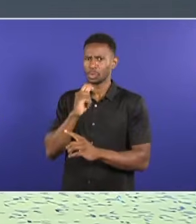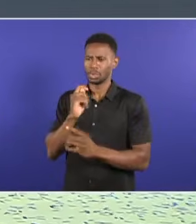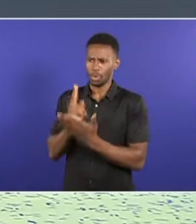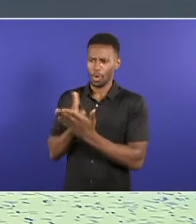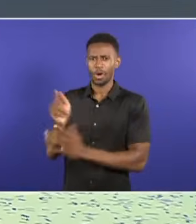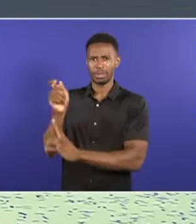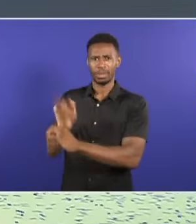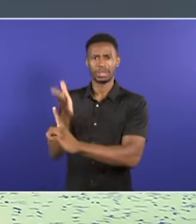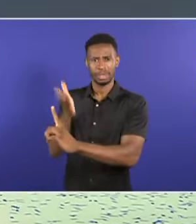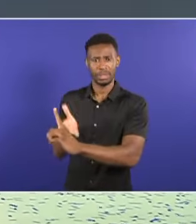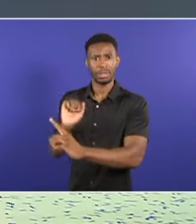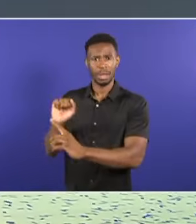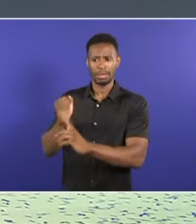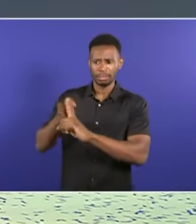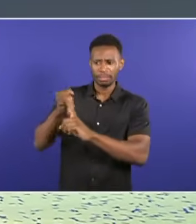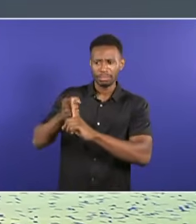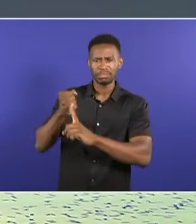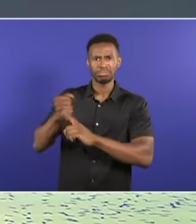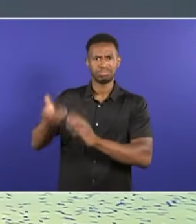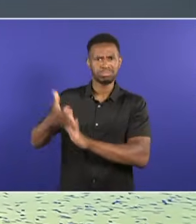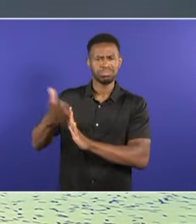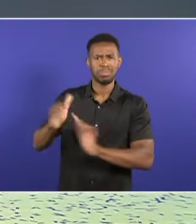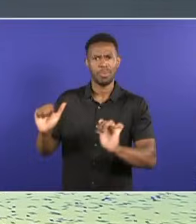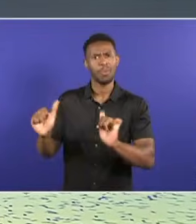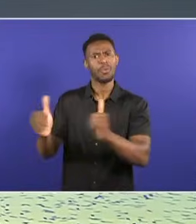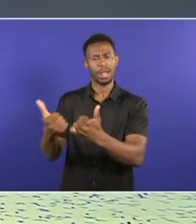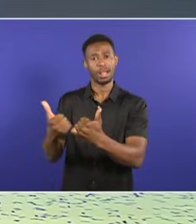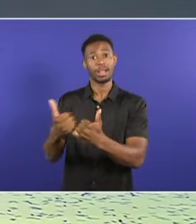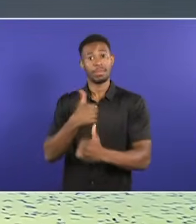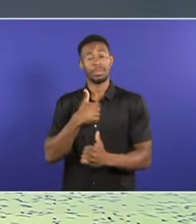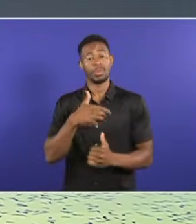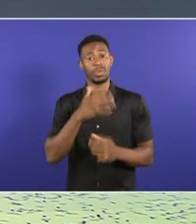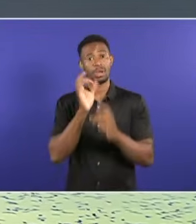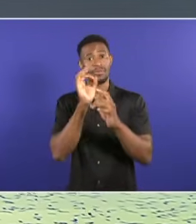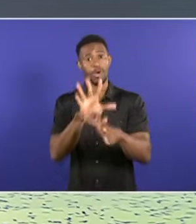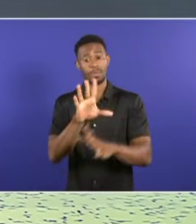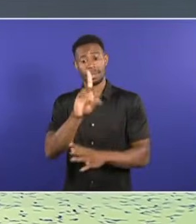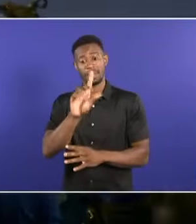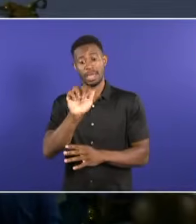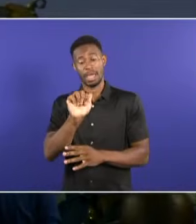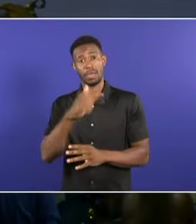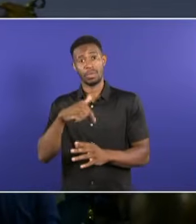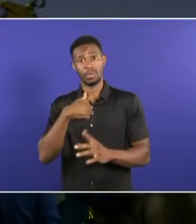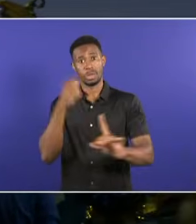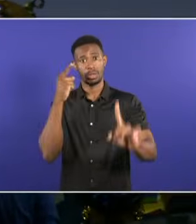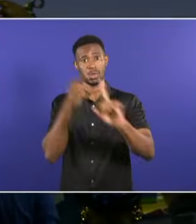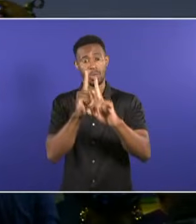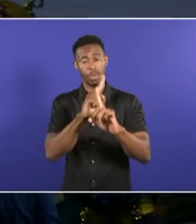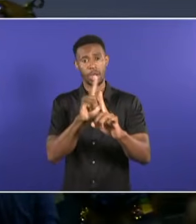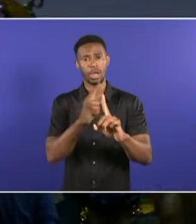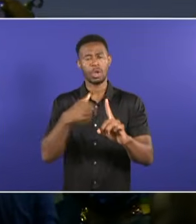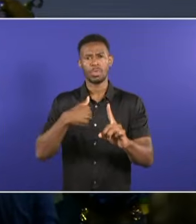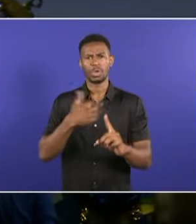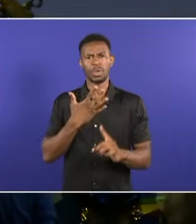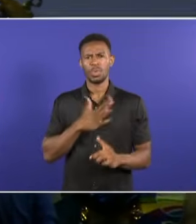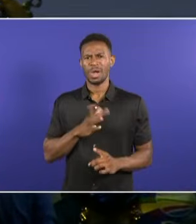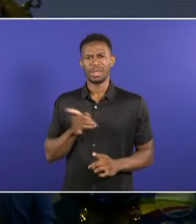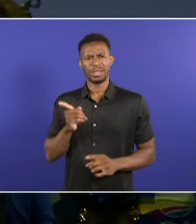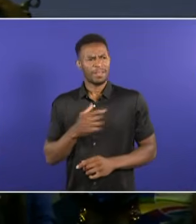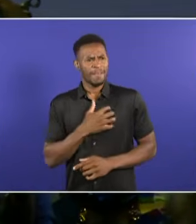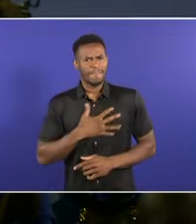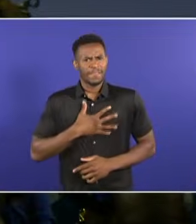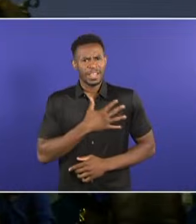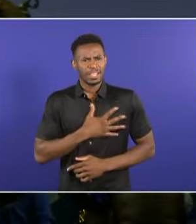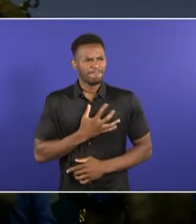say something about the kind of DA that we are trying to build. There should be absolutely no hard